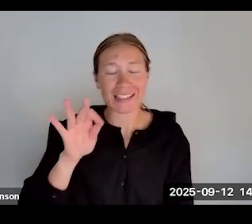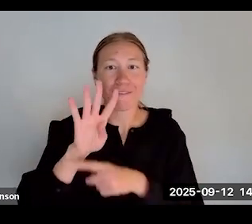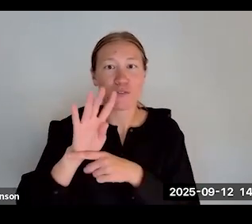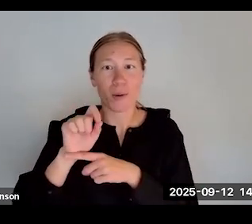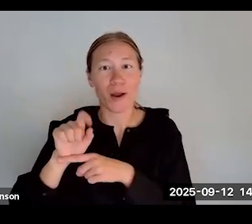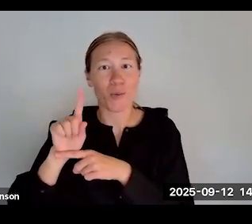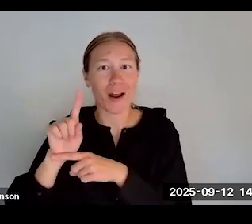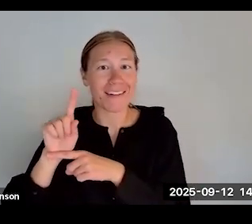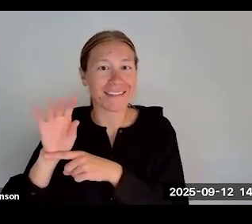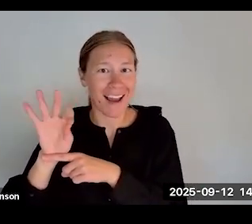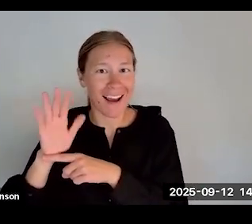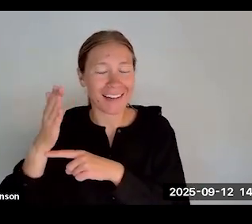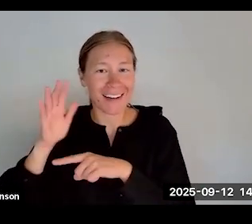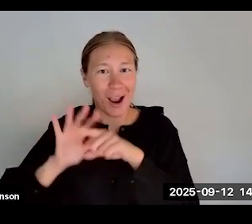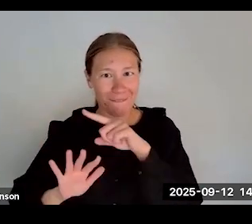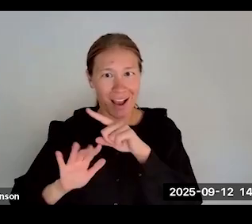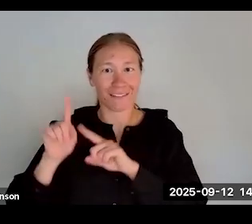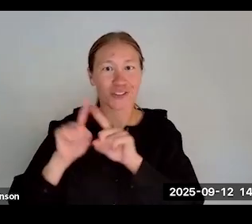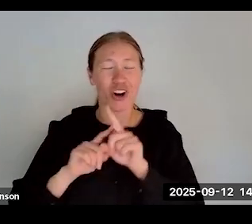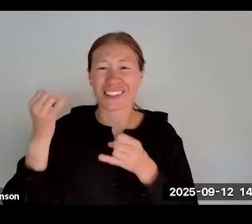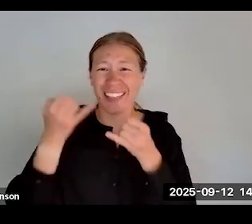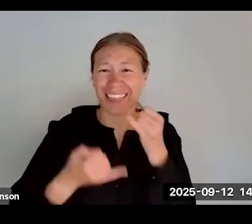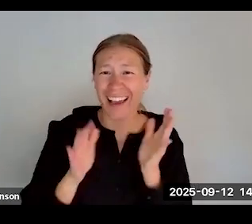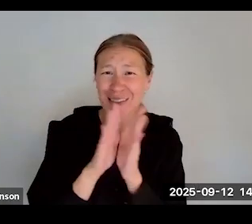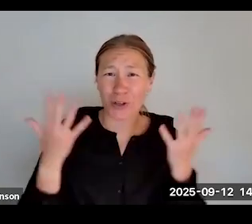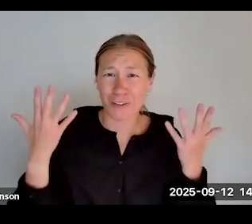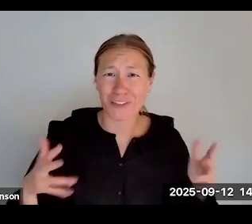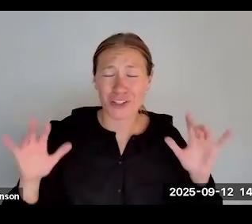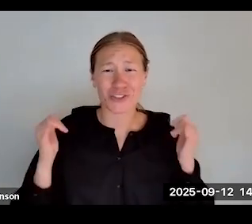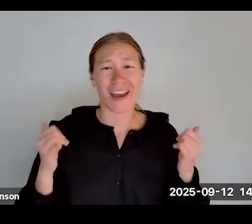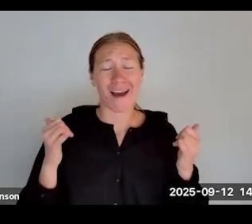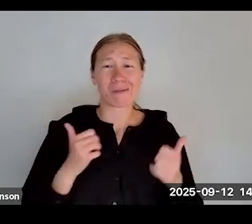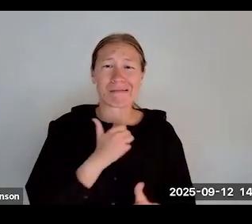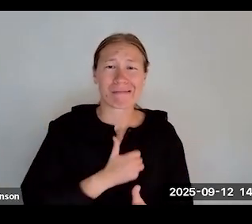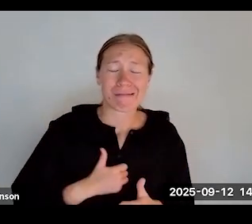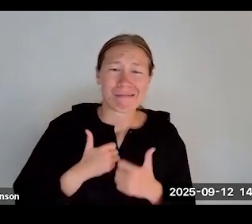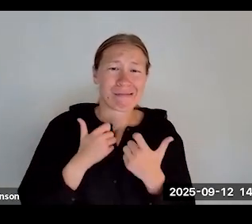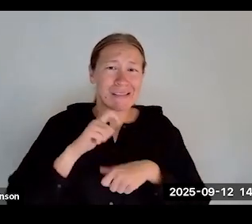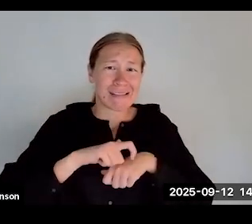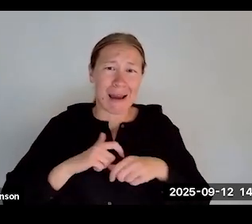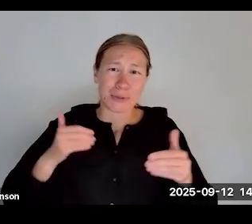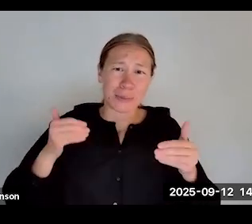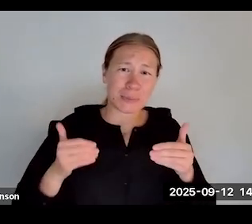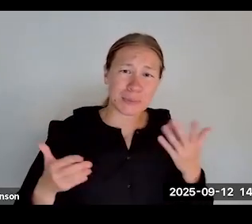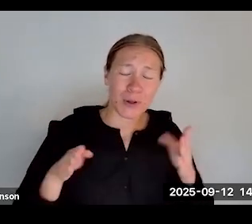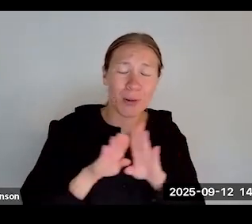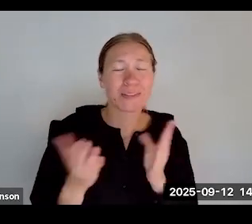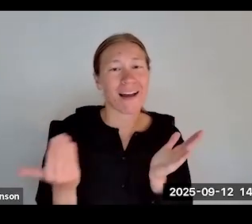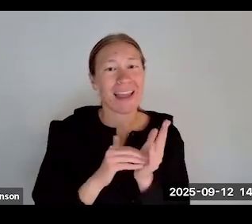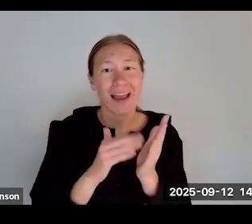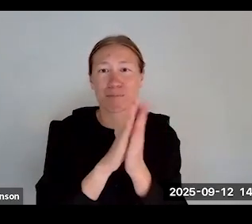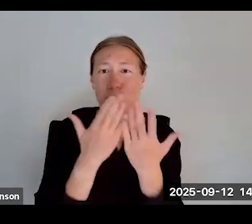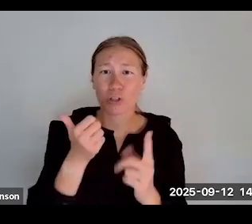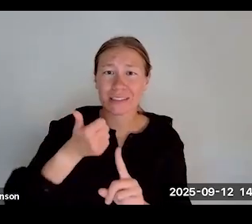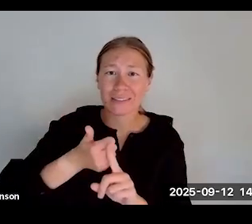All right, that was the last book, so now it's time to close. So again, books are a great way to